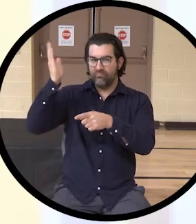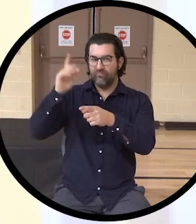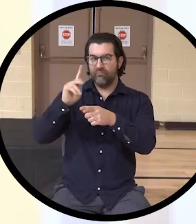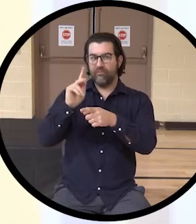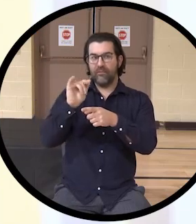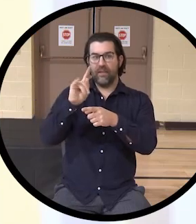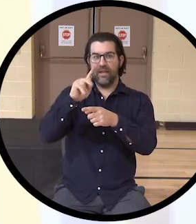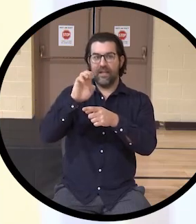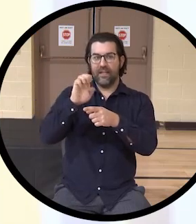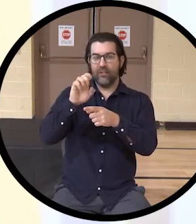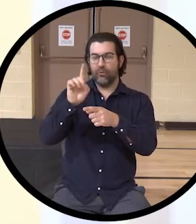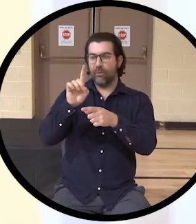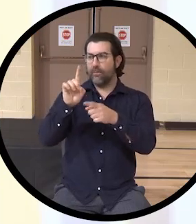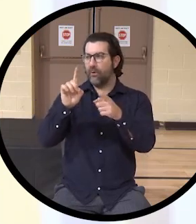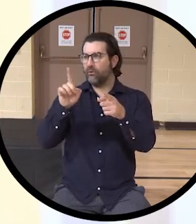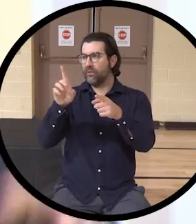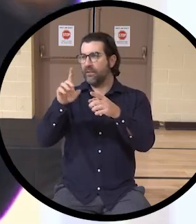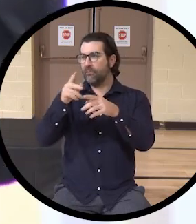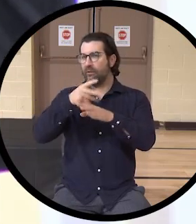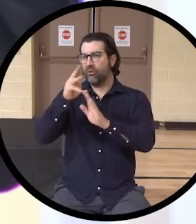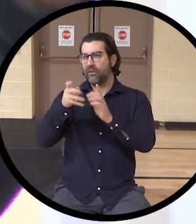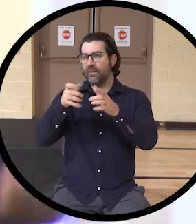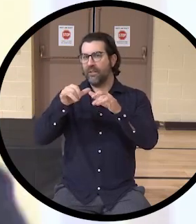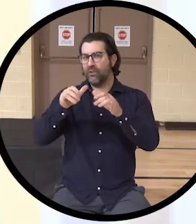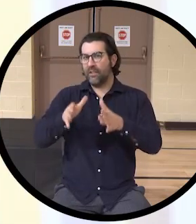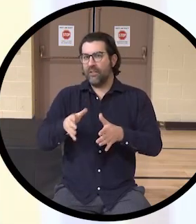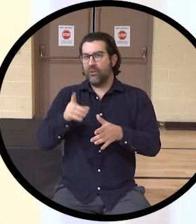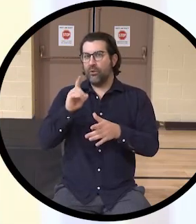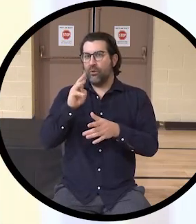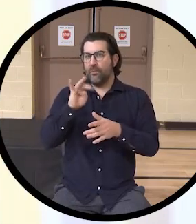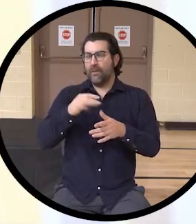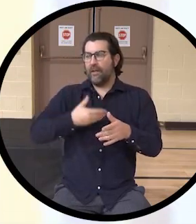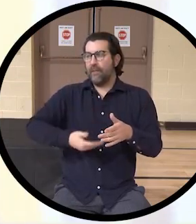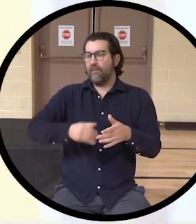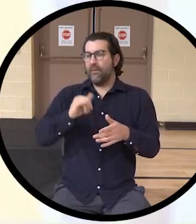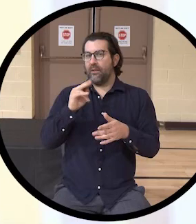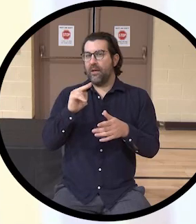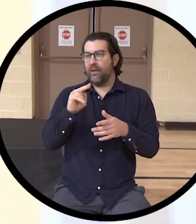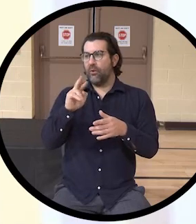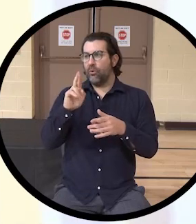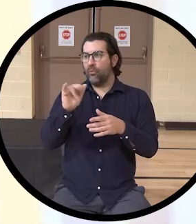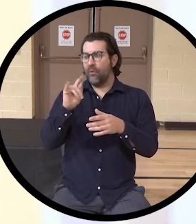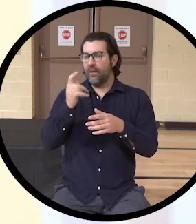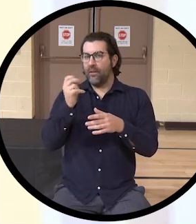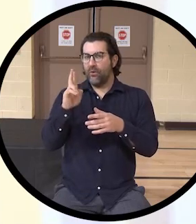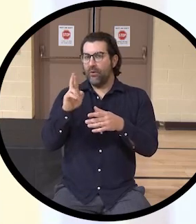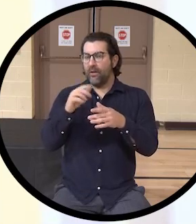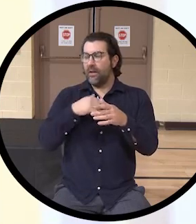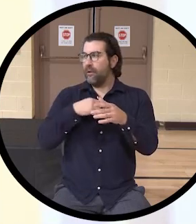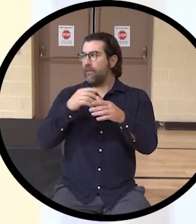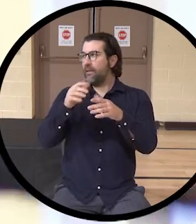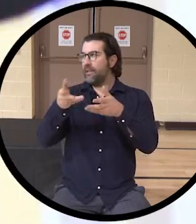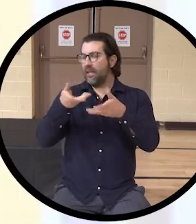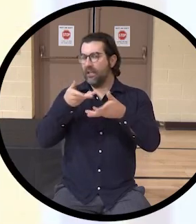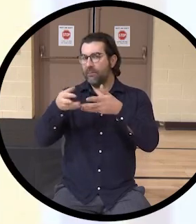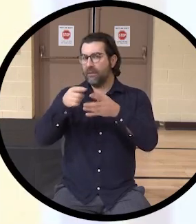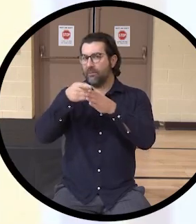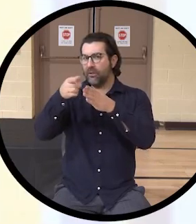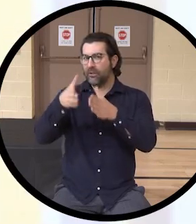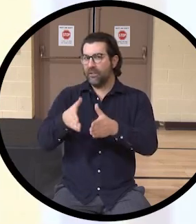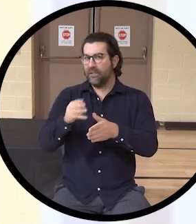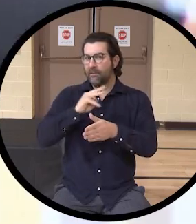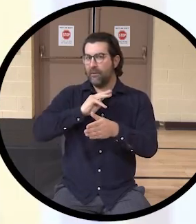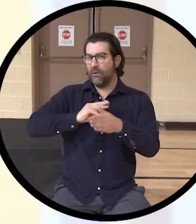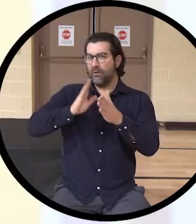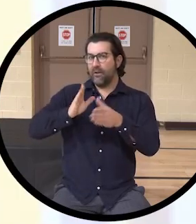Trupo, project engineer in Domi. Myself, Jan Rather, I'm the infrastructure engagement specialist in the mayor's office. Laura